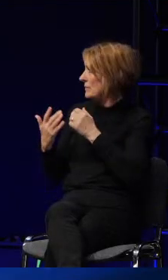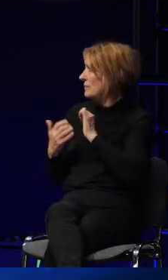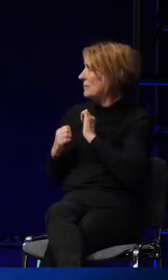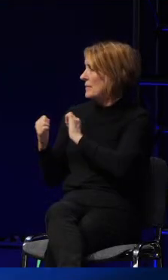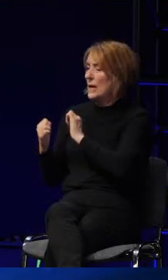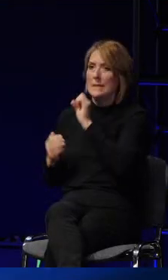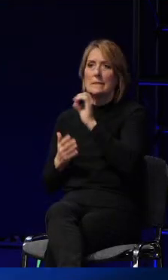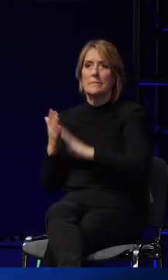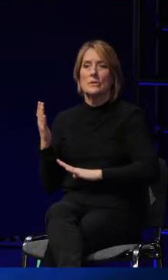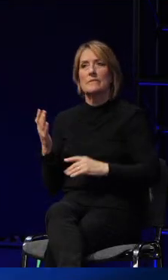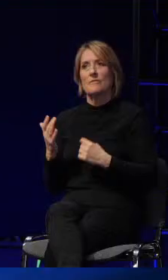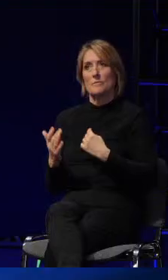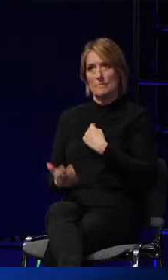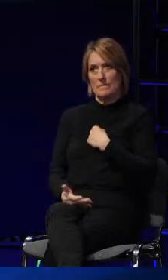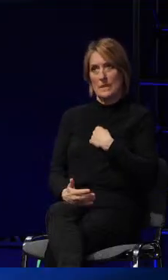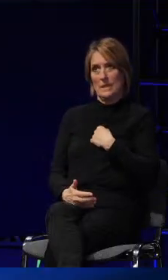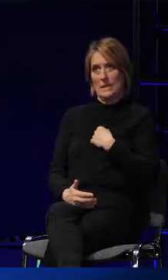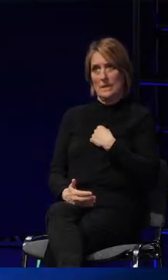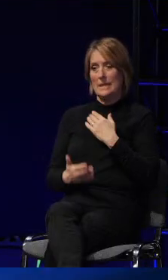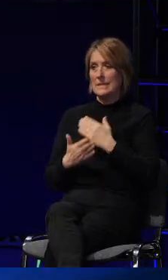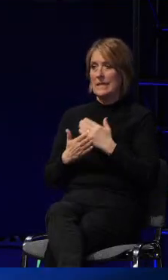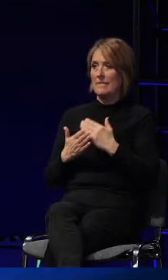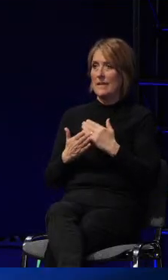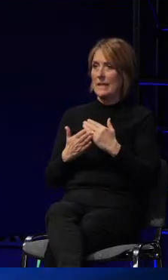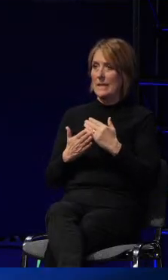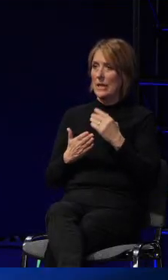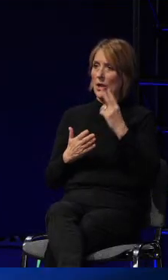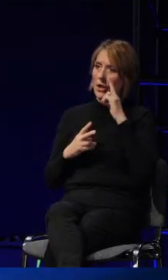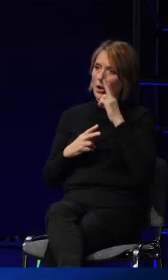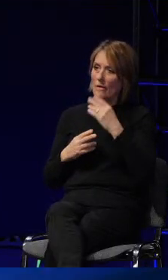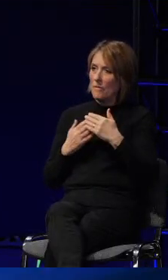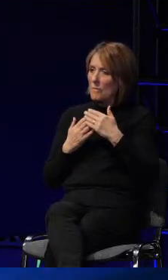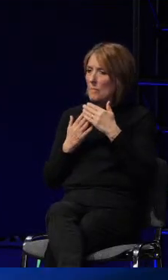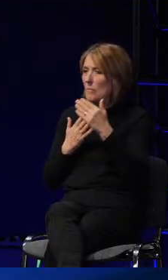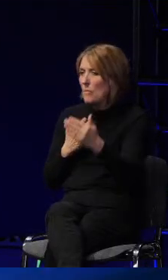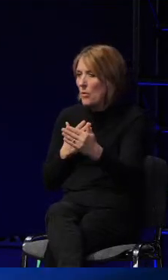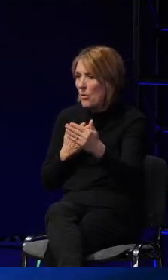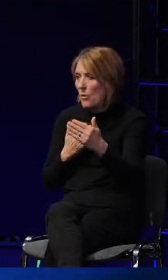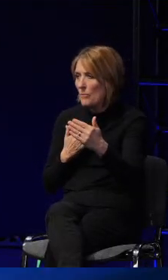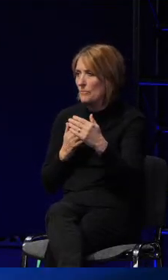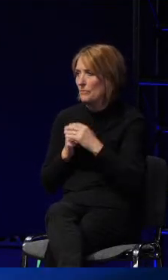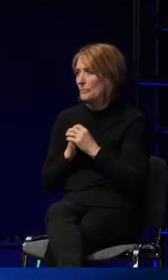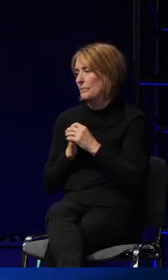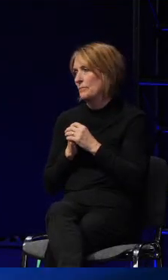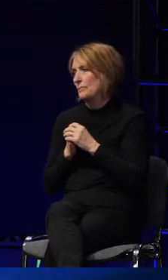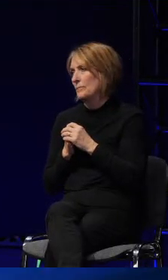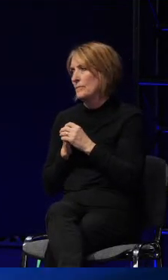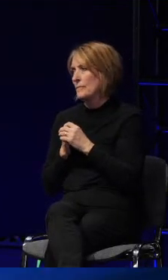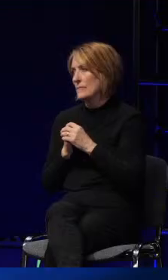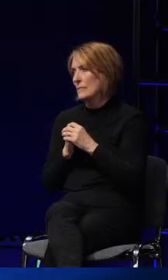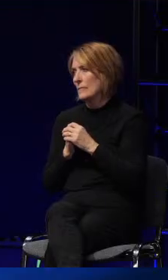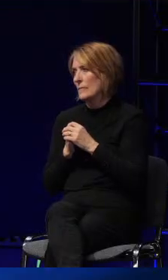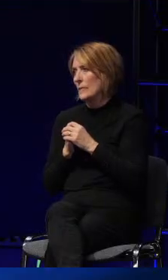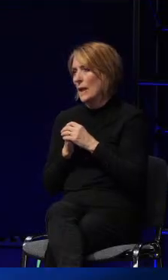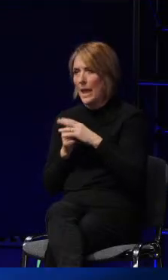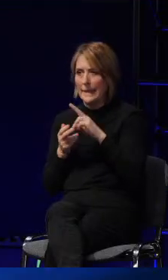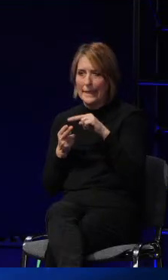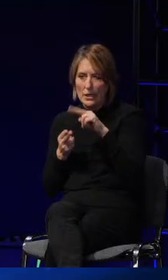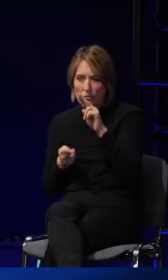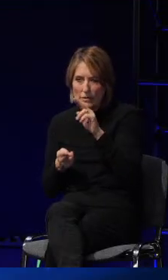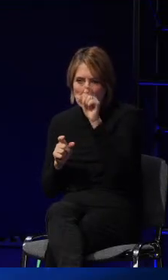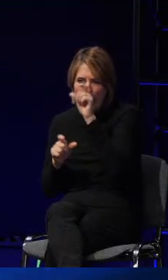of that, I would say, like, definitely things that I'm looking for more with upcoming lights is that increased color control in